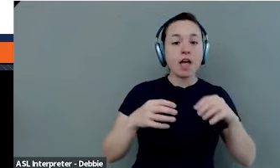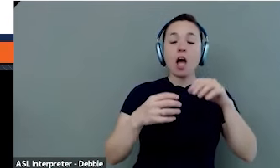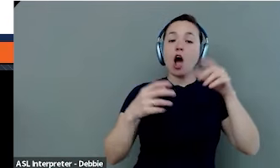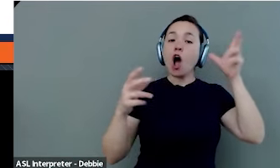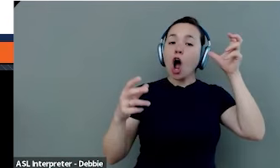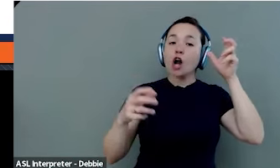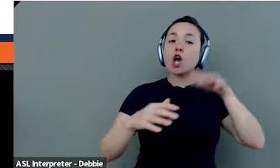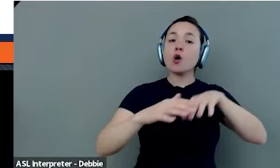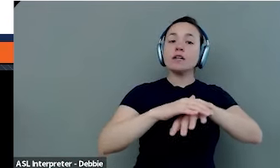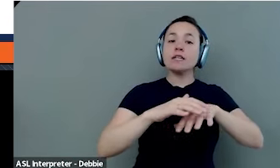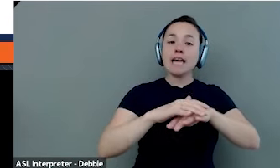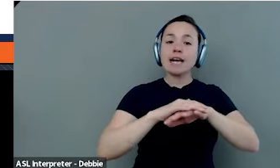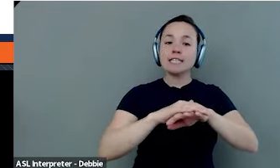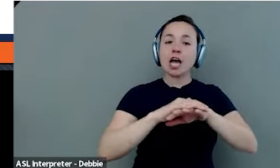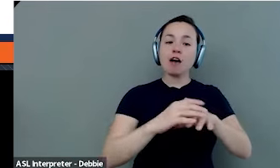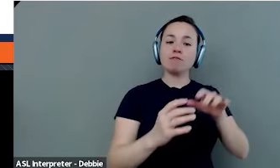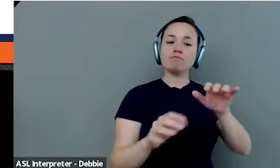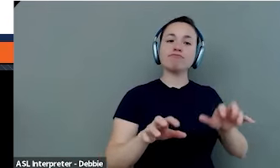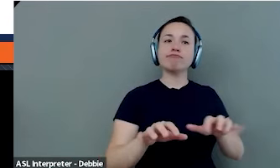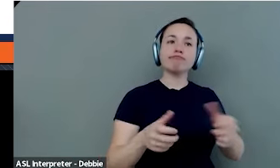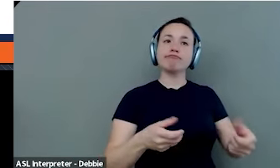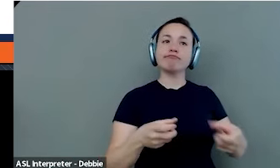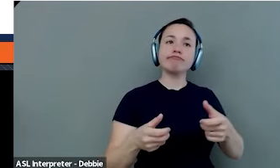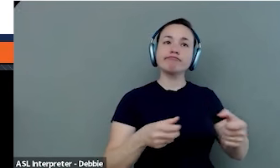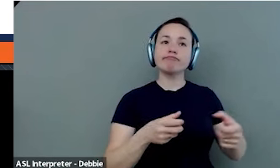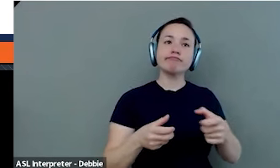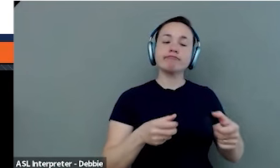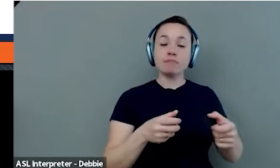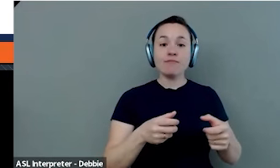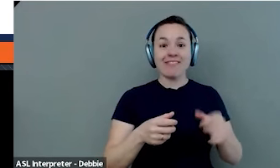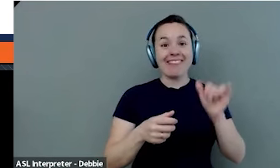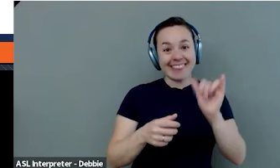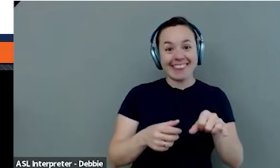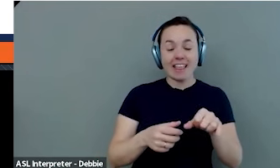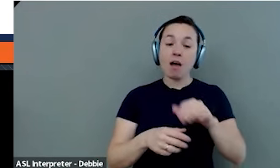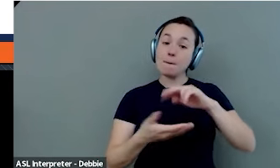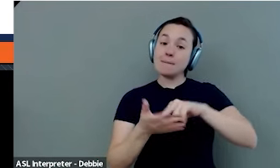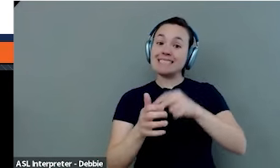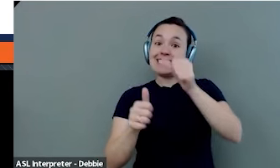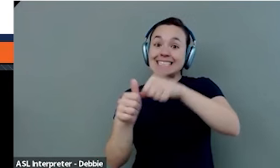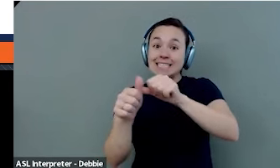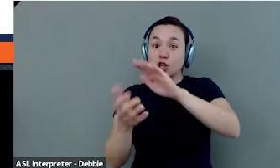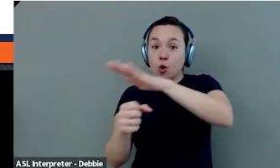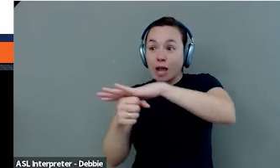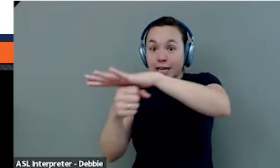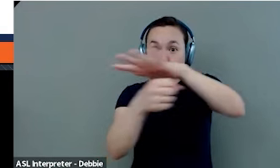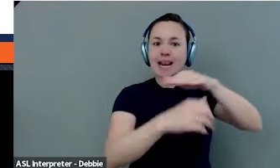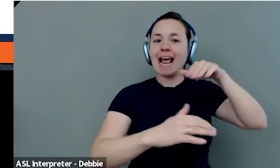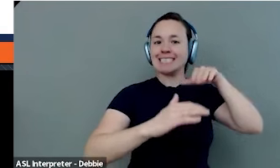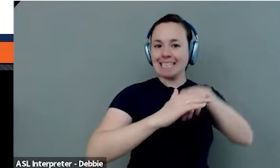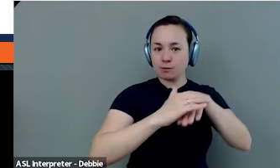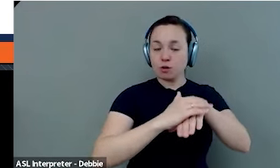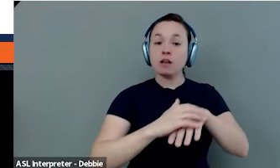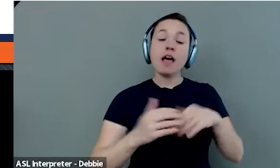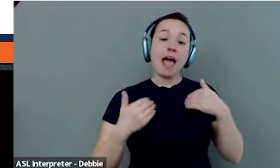interface. So under accessibility, all locations are accessible. There are available accessible